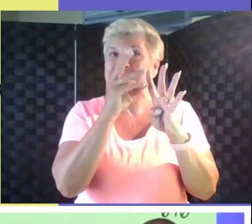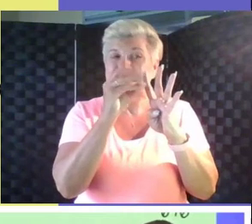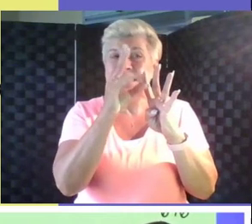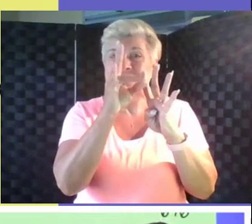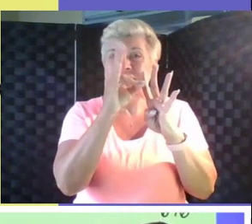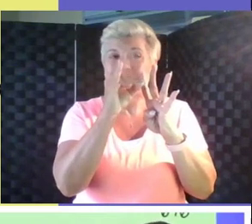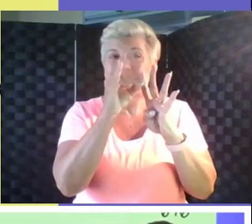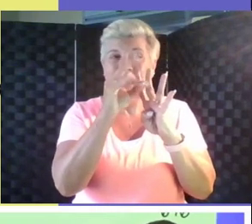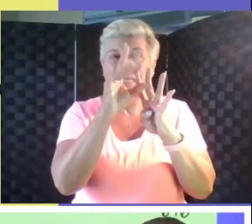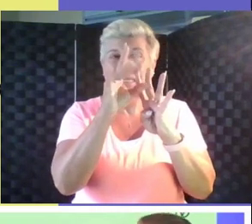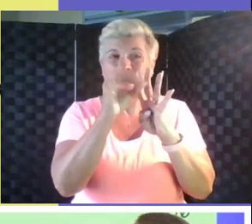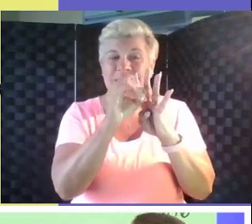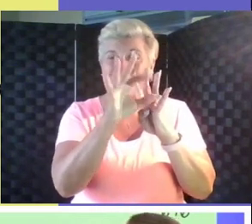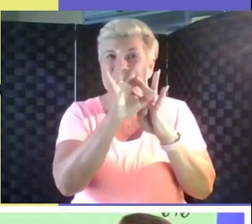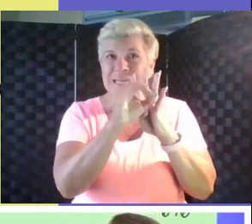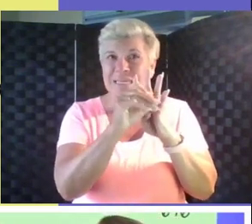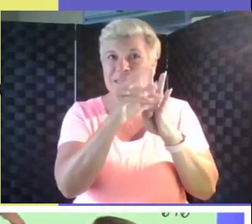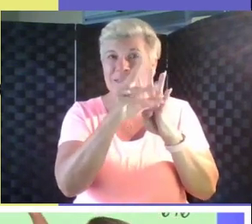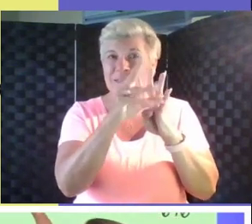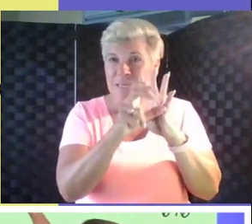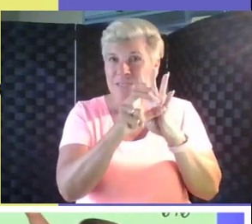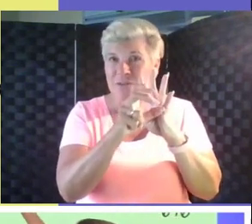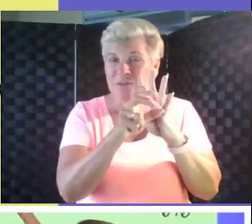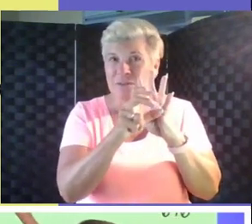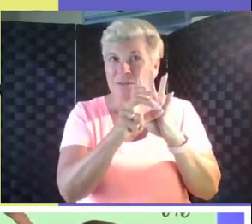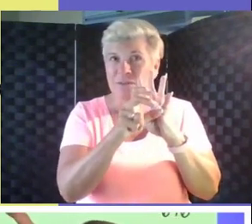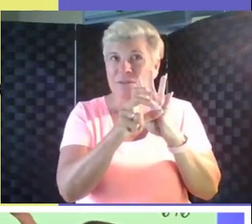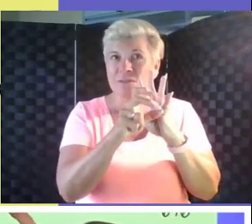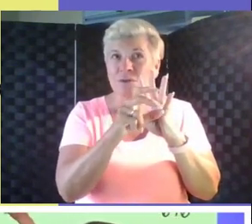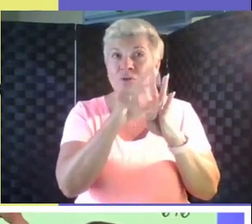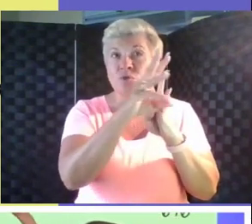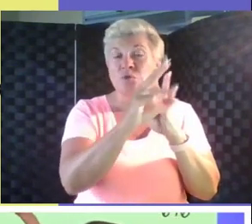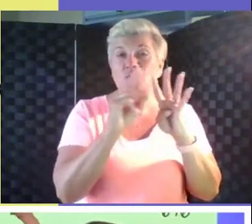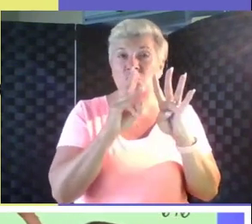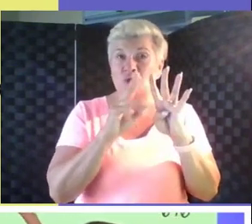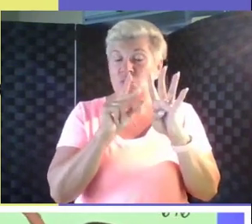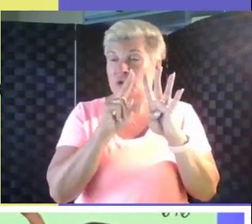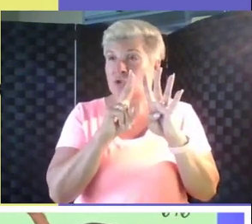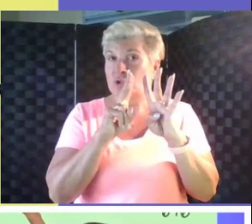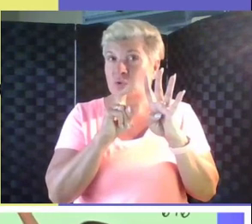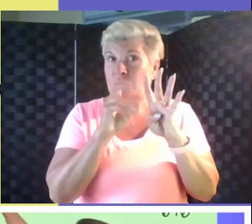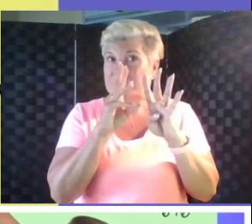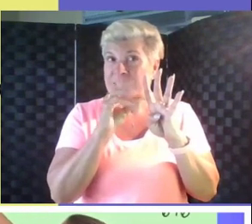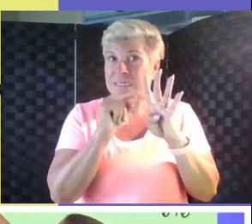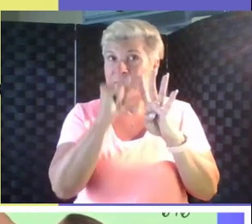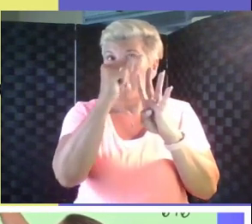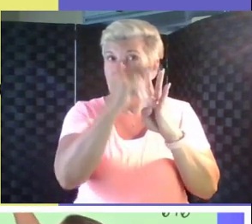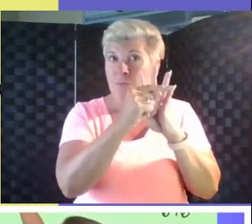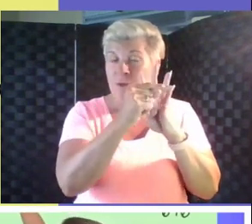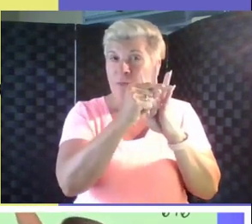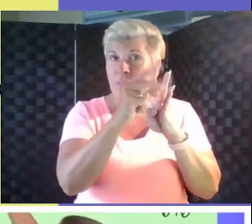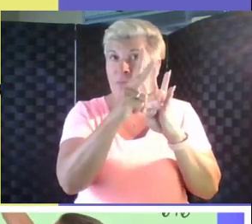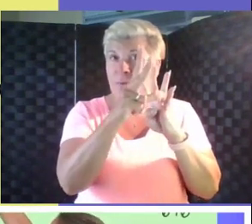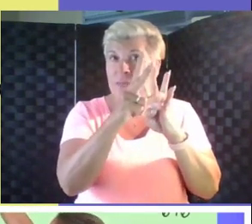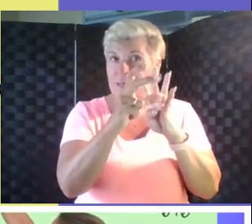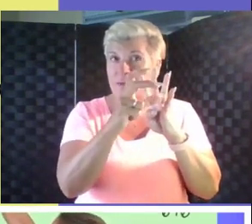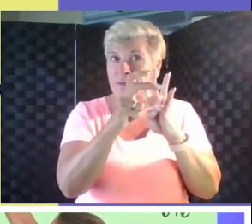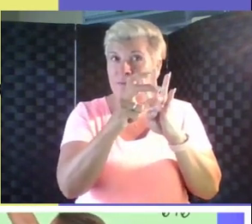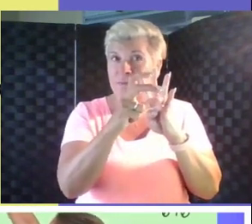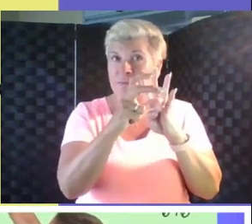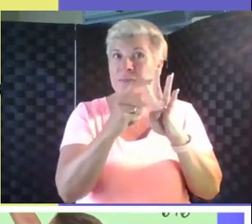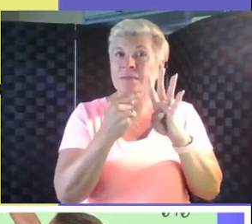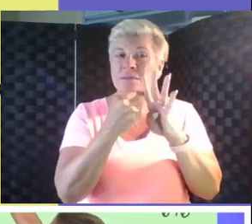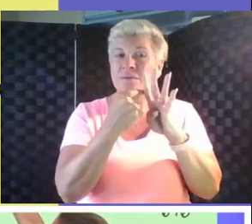30, 40. So if I go from 260 to 300, that's a